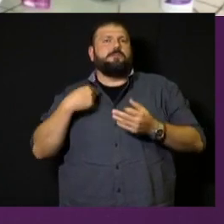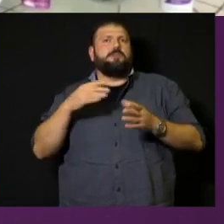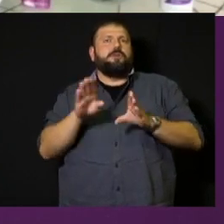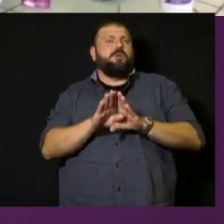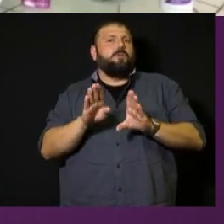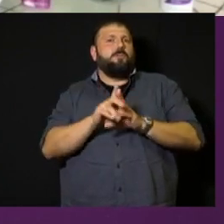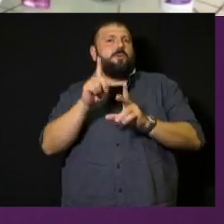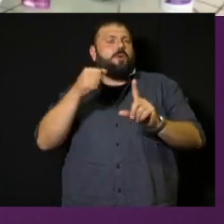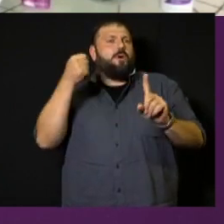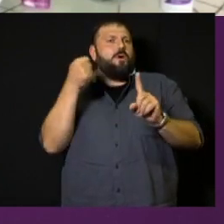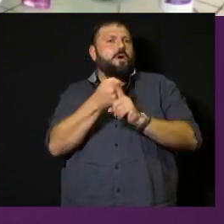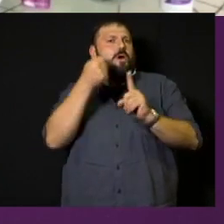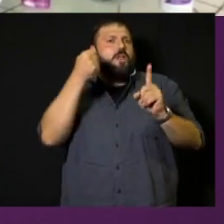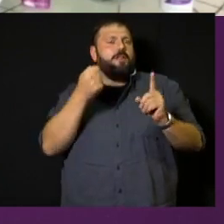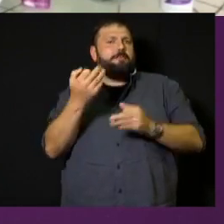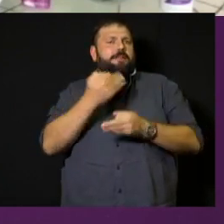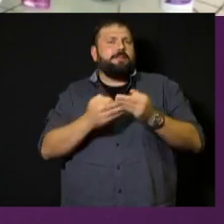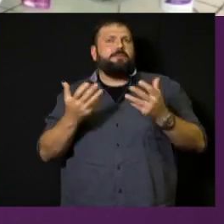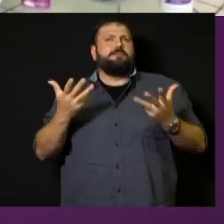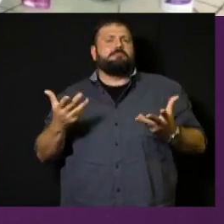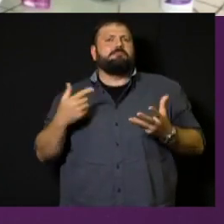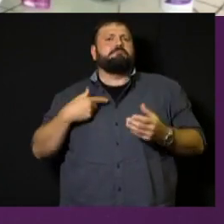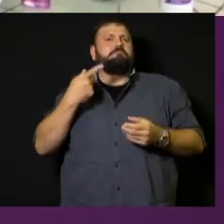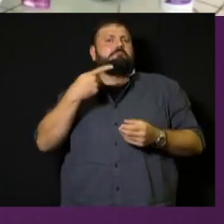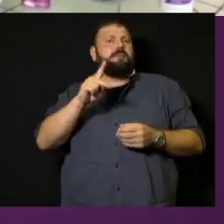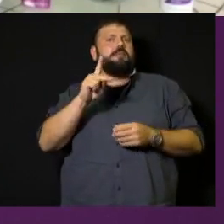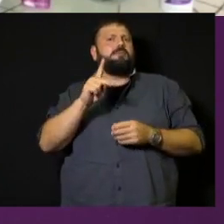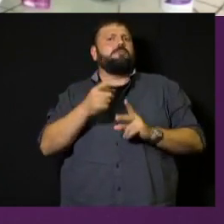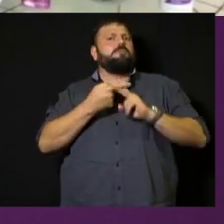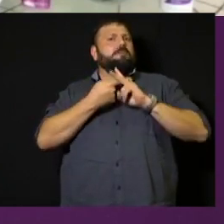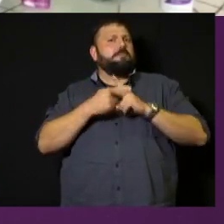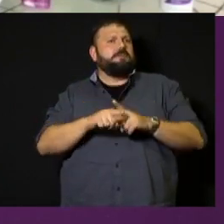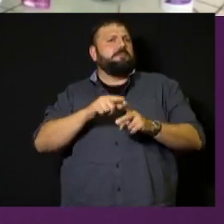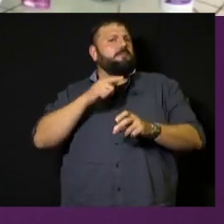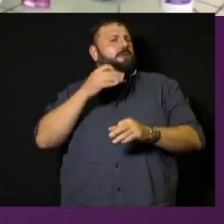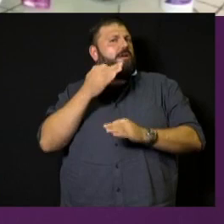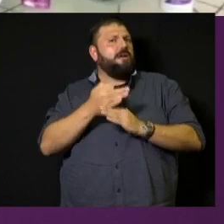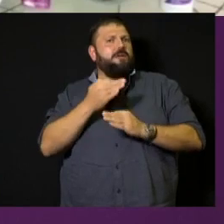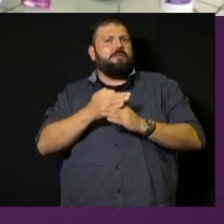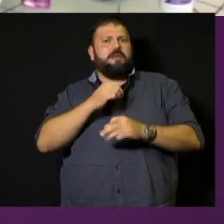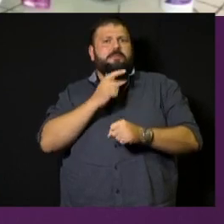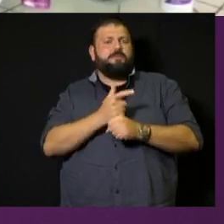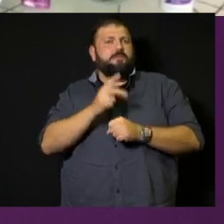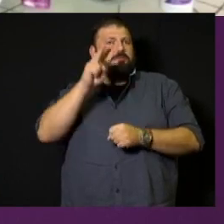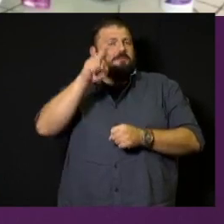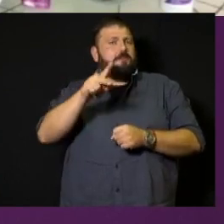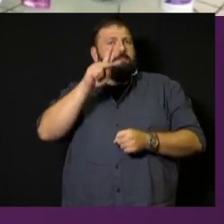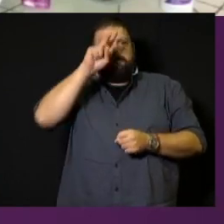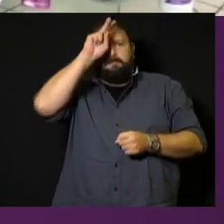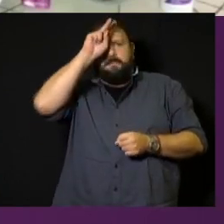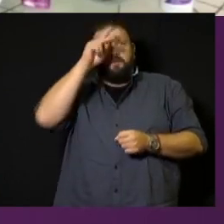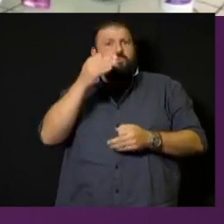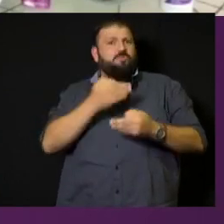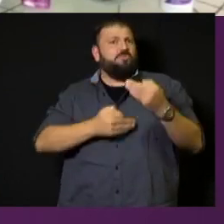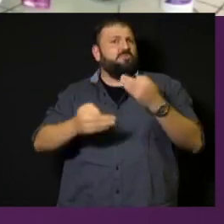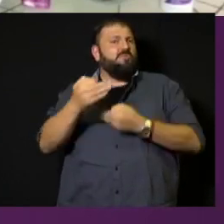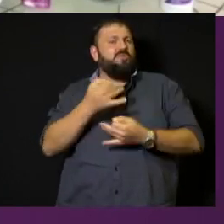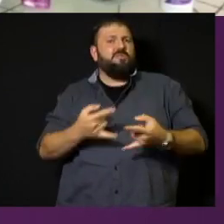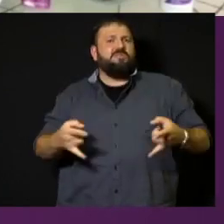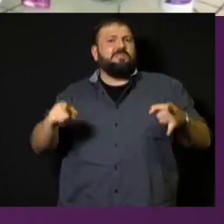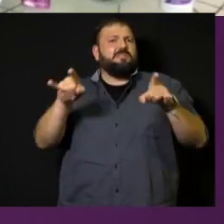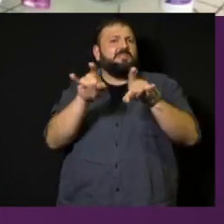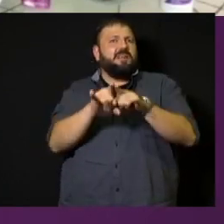knockout, and we started to find a big amount of Peru was completely closed, and